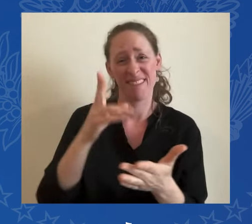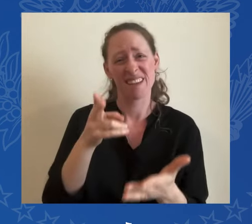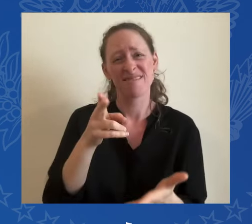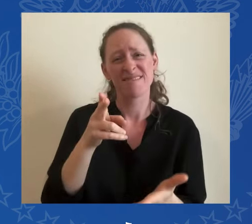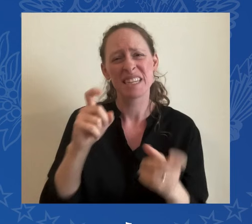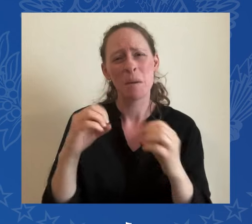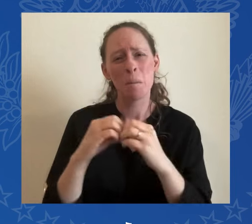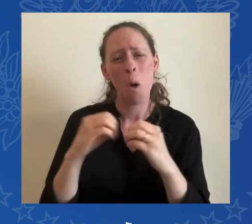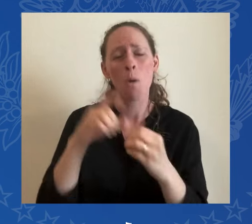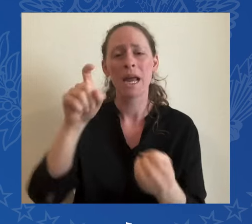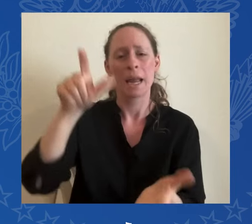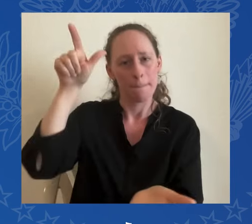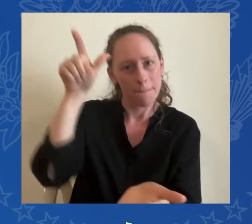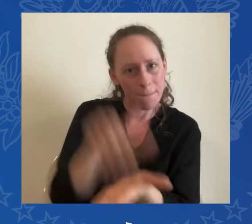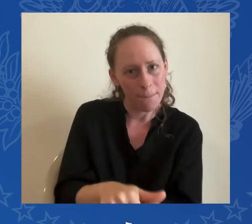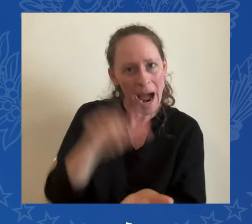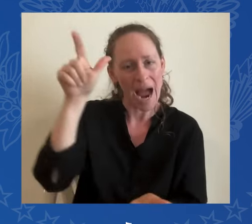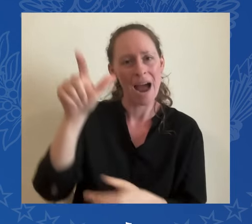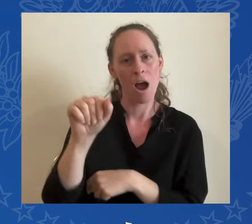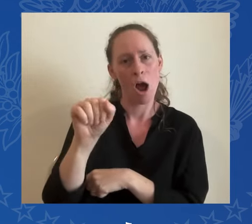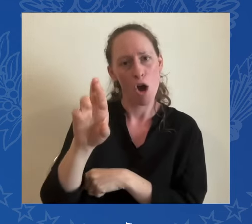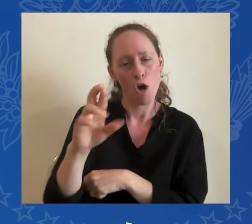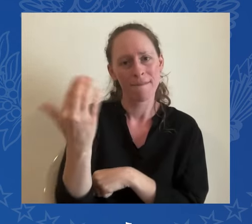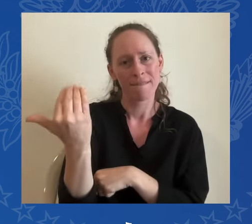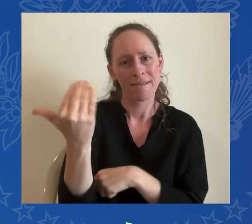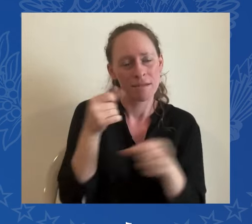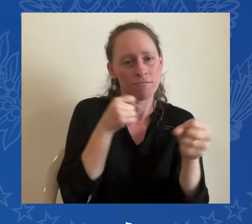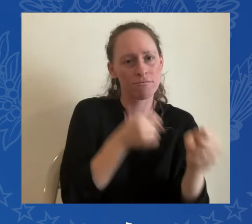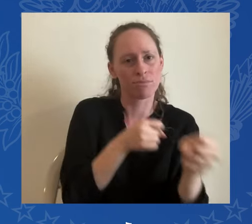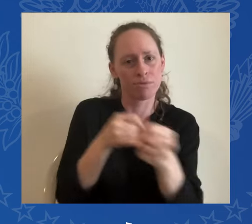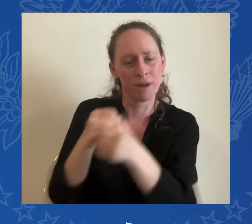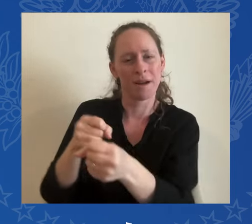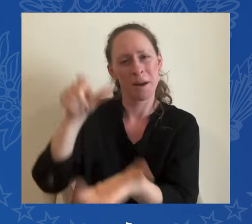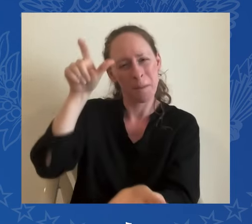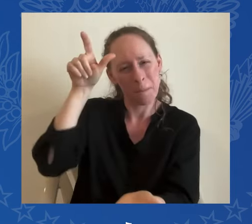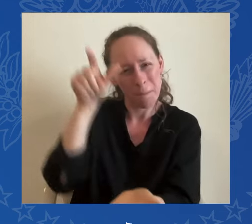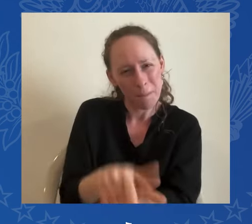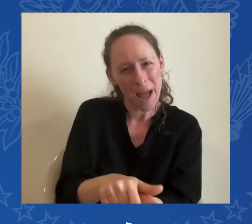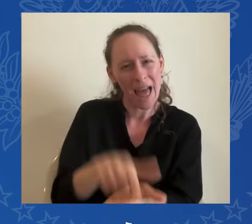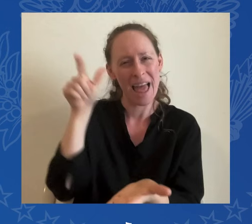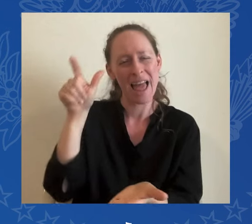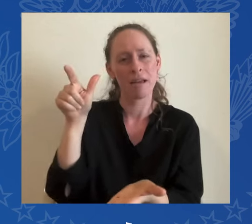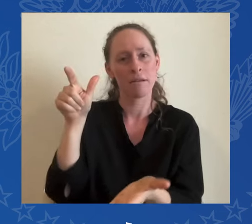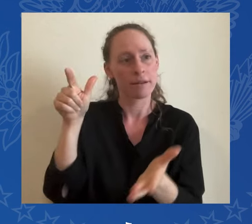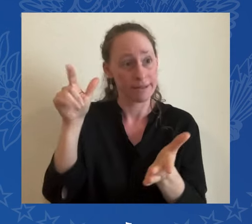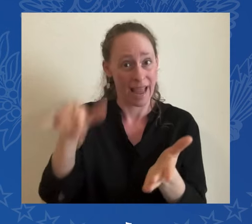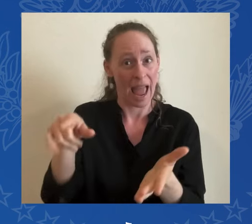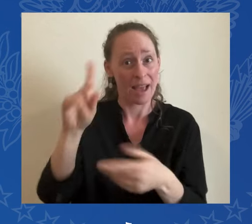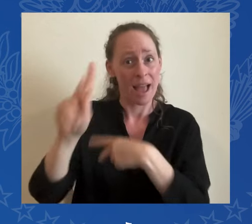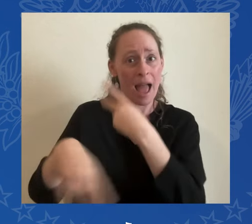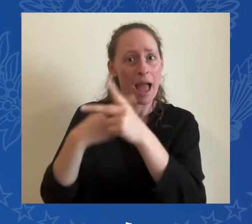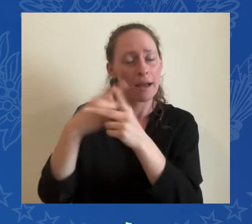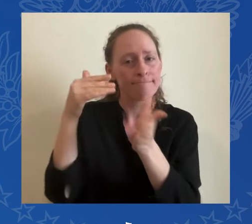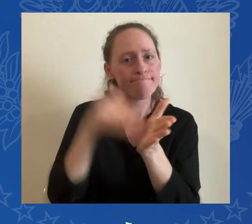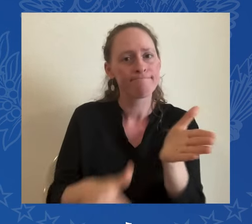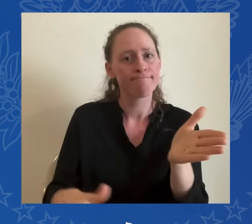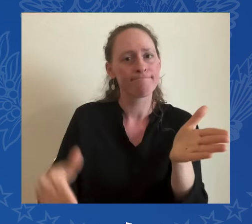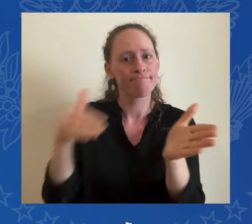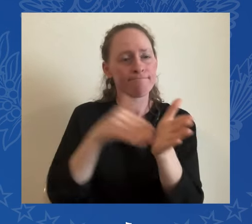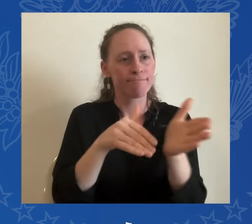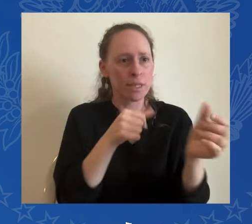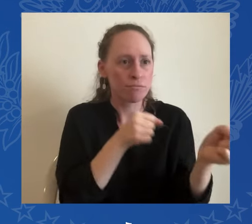You know, they've been used time and again in mass killings of innocent children and people. We need to ban high-capacity